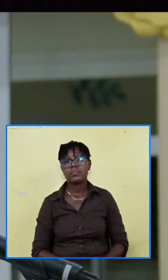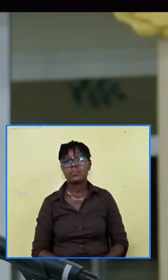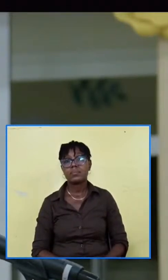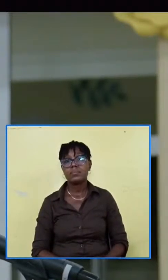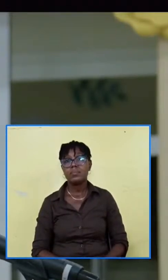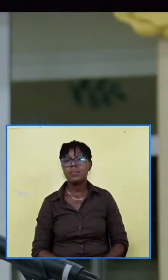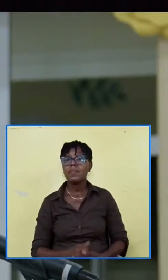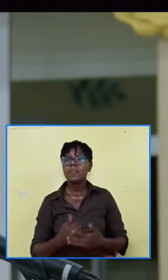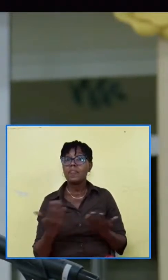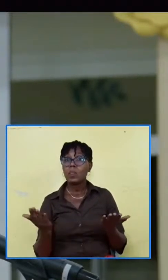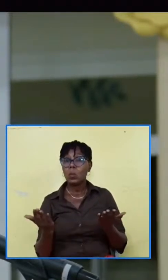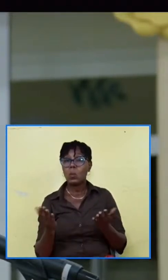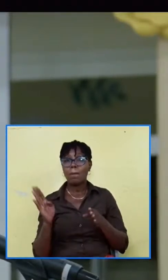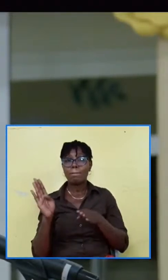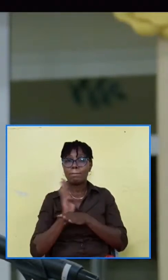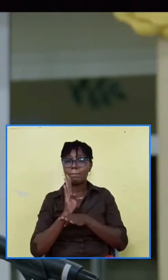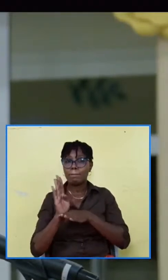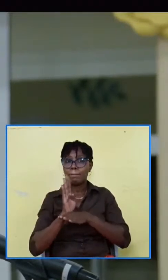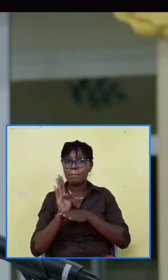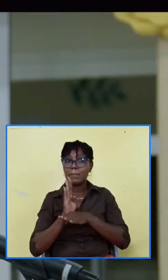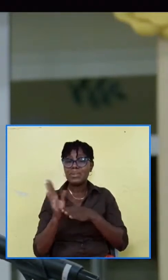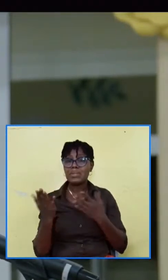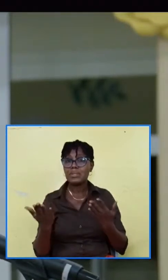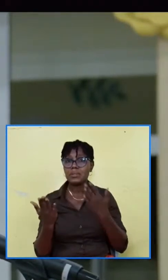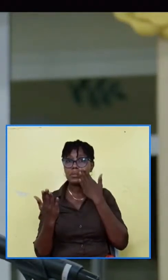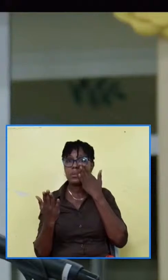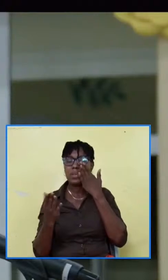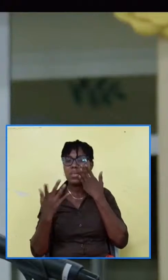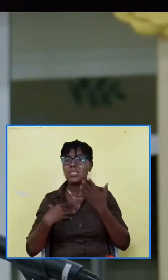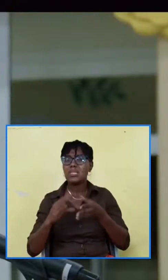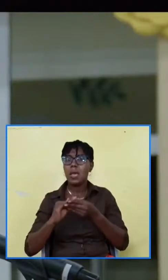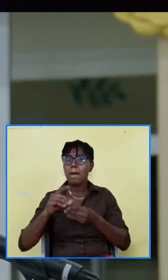Then when you register a business, make it automatic.